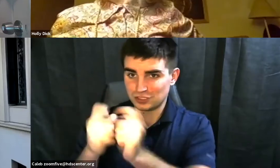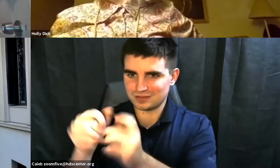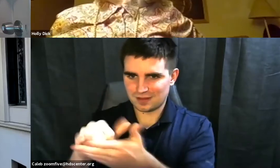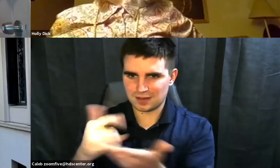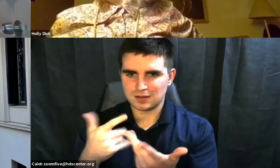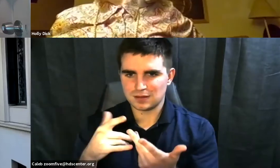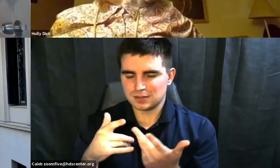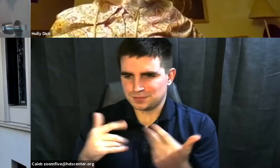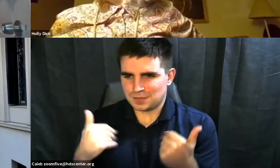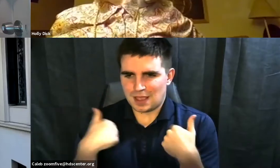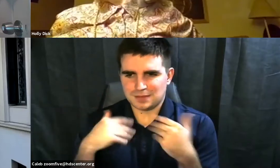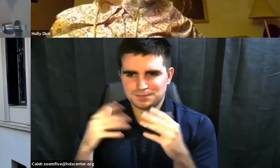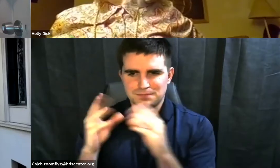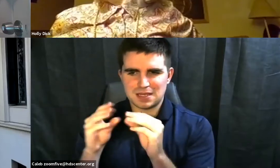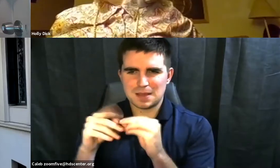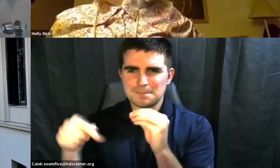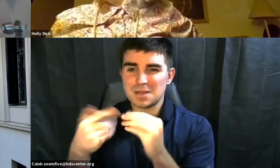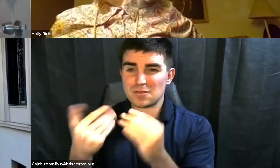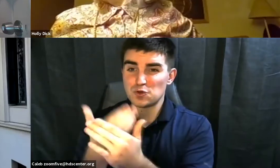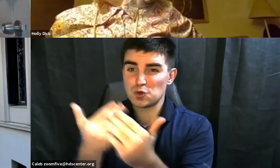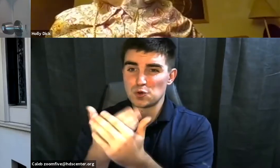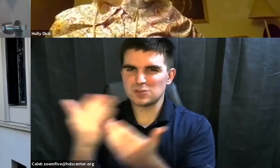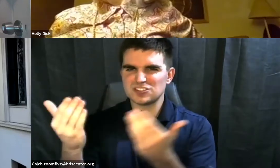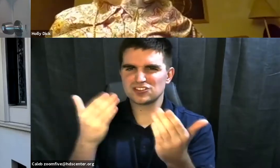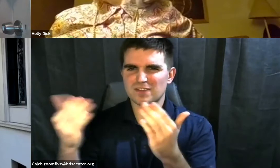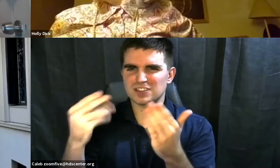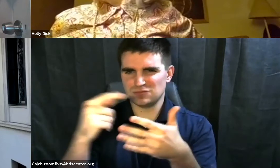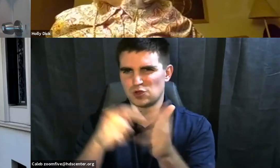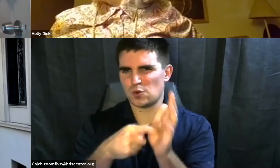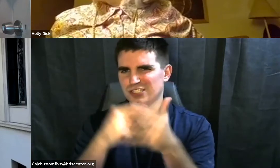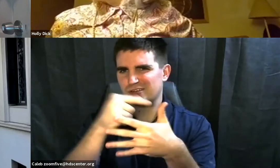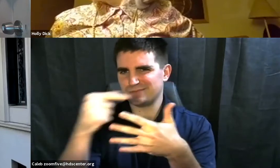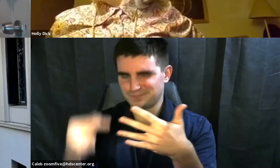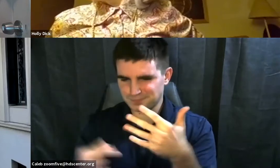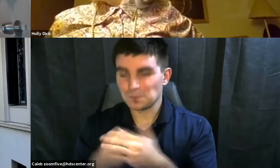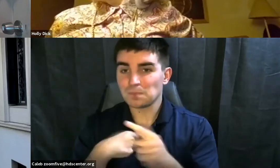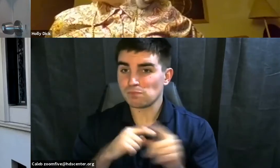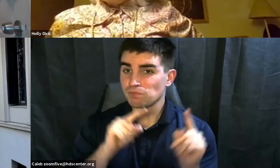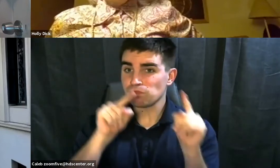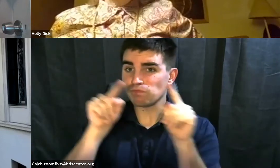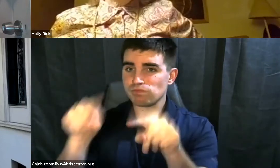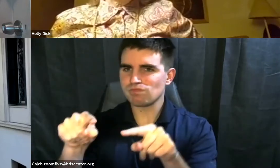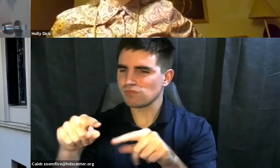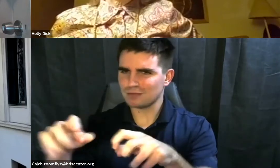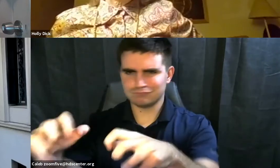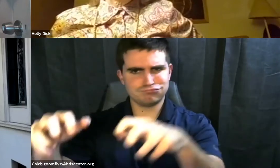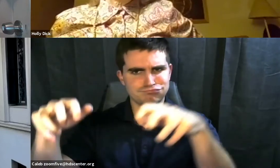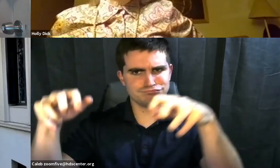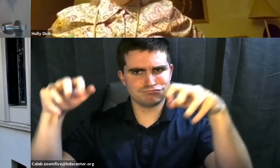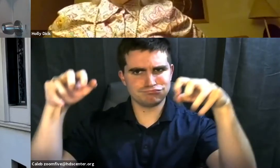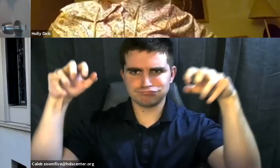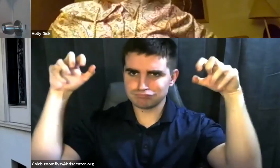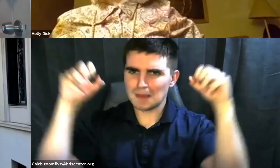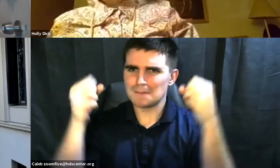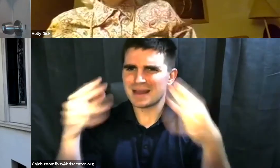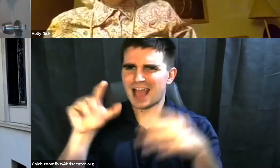service criteria. And I went to that public hearing and it was packed. I mean, there were hundreds of